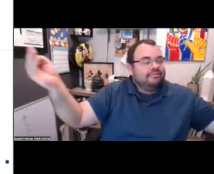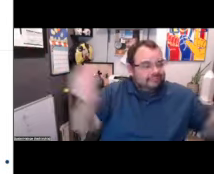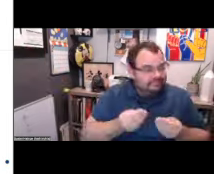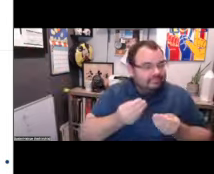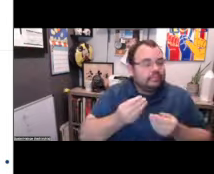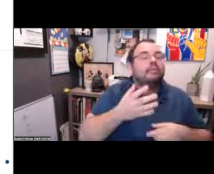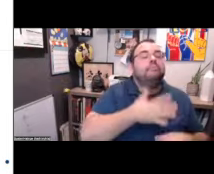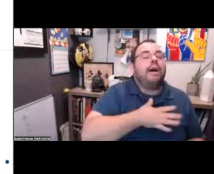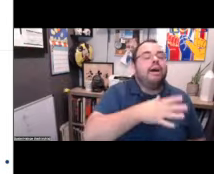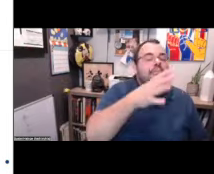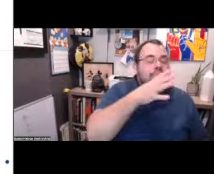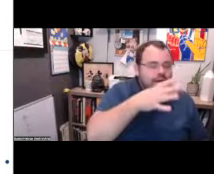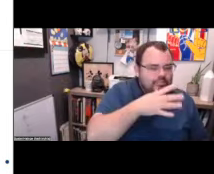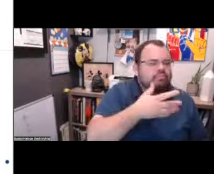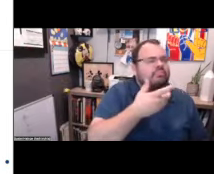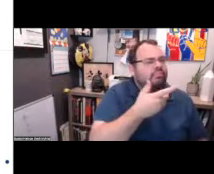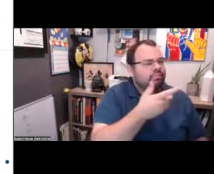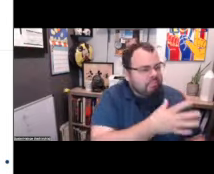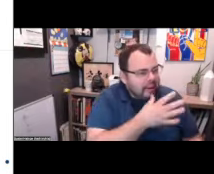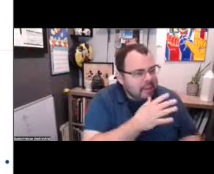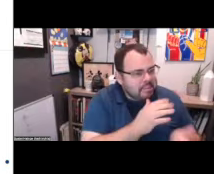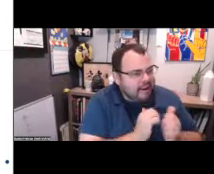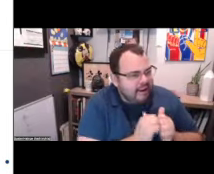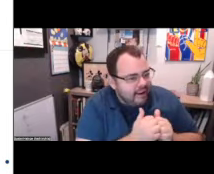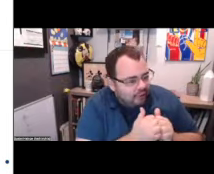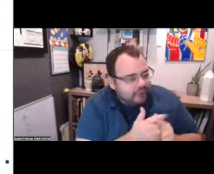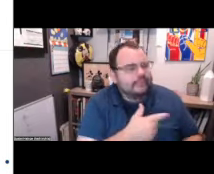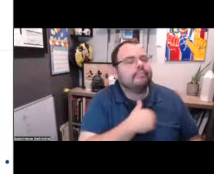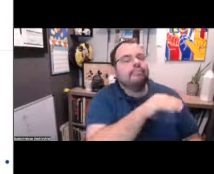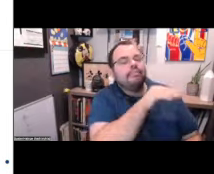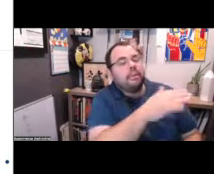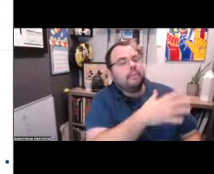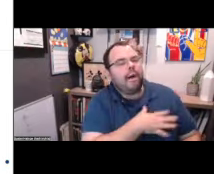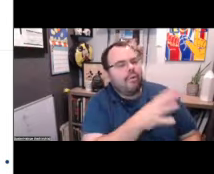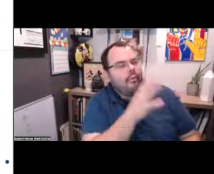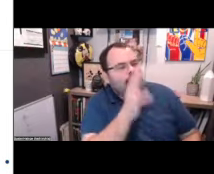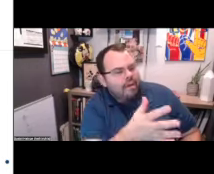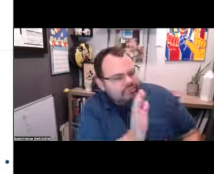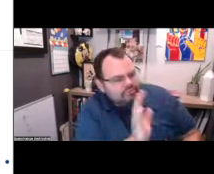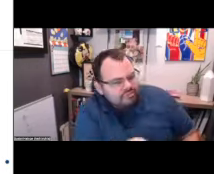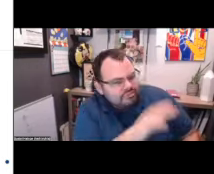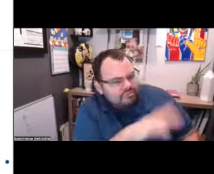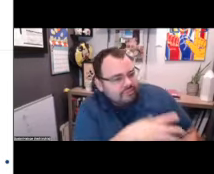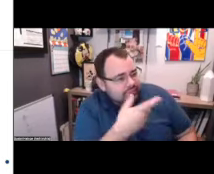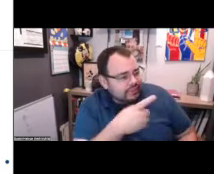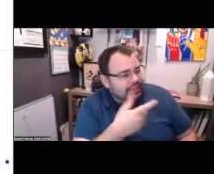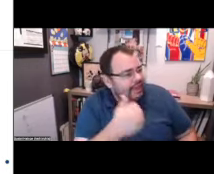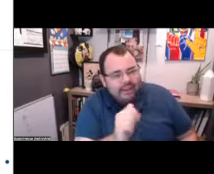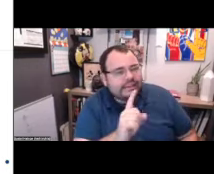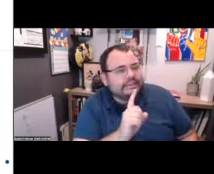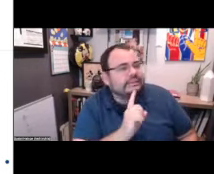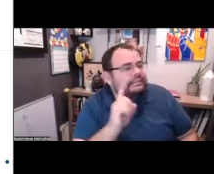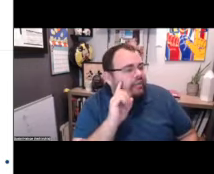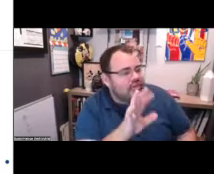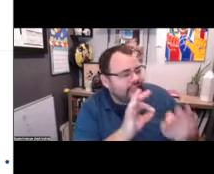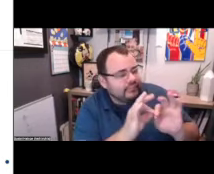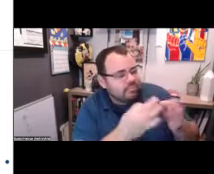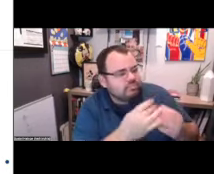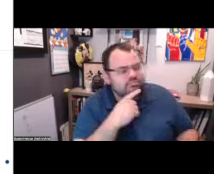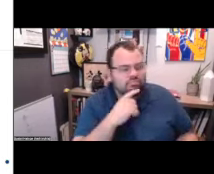factor. Both of my parents gave me the gene, and I asked my mom just to see like